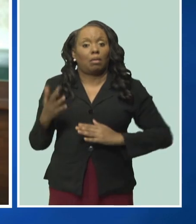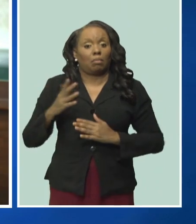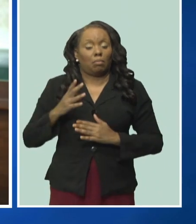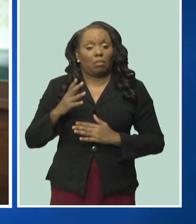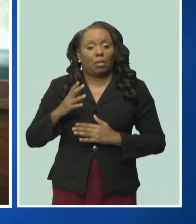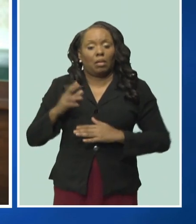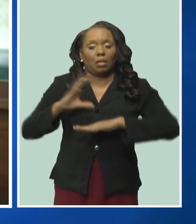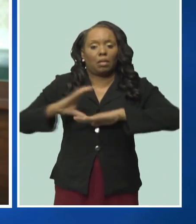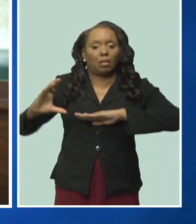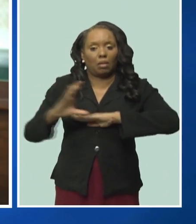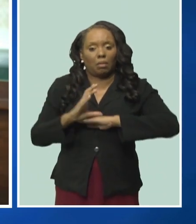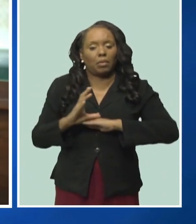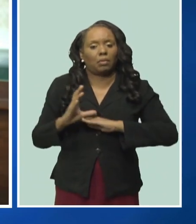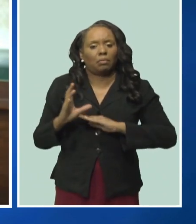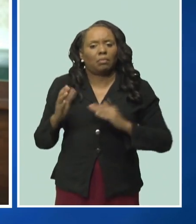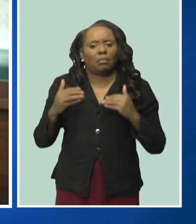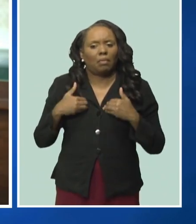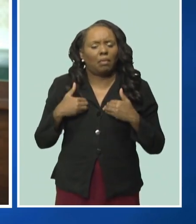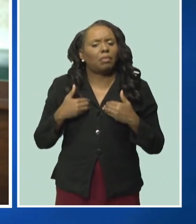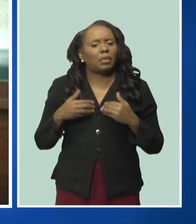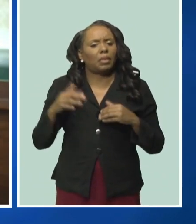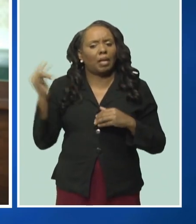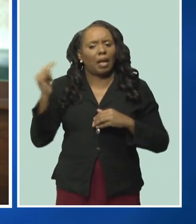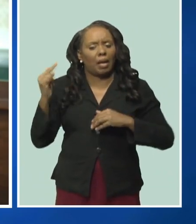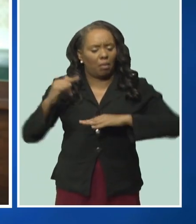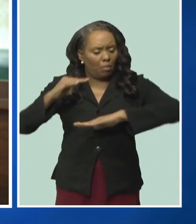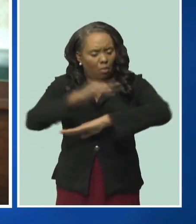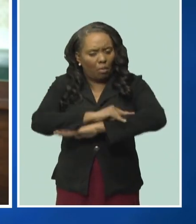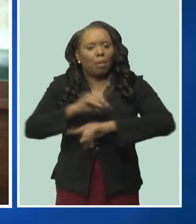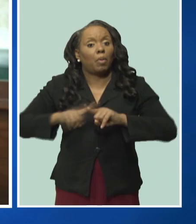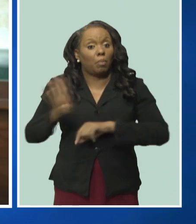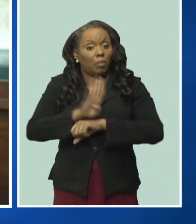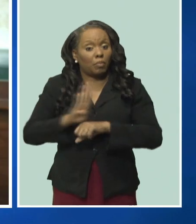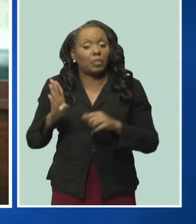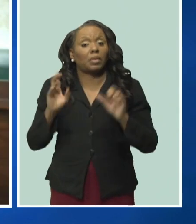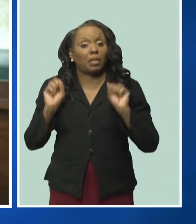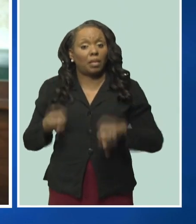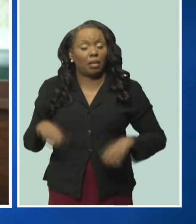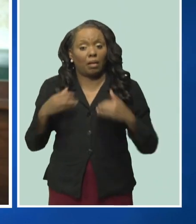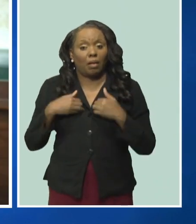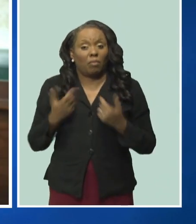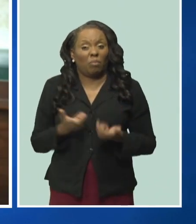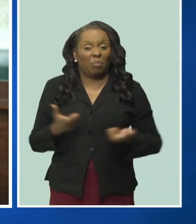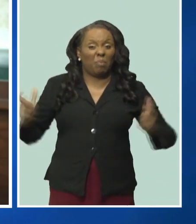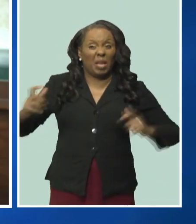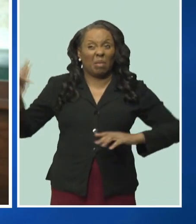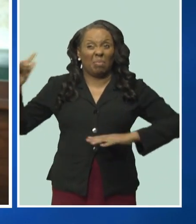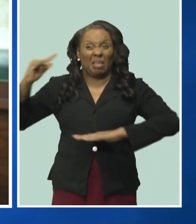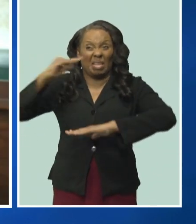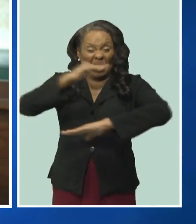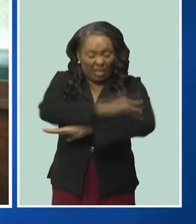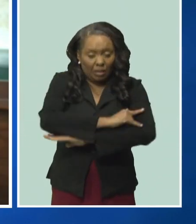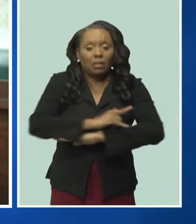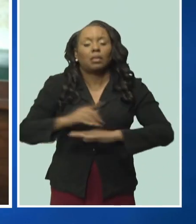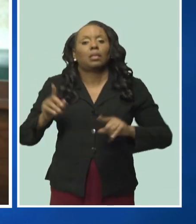in the region that can facilitate Code F aircraft. And when I say Code F, the larger aircraft, the Airbus 380. But even with that